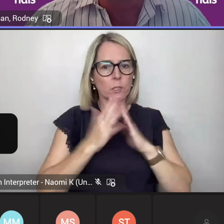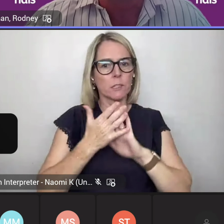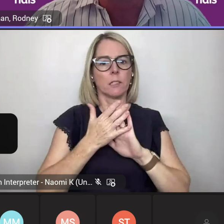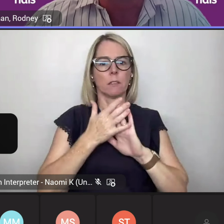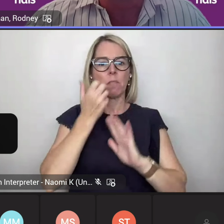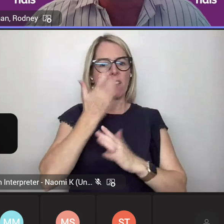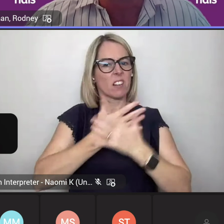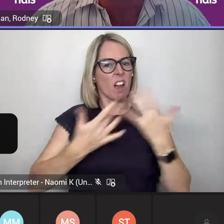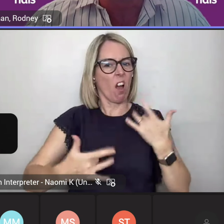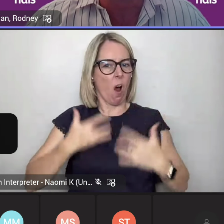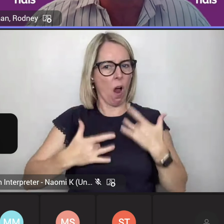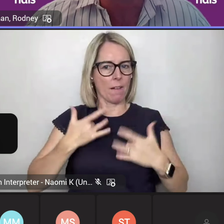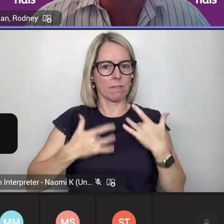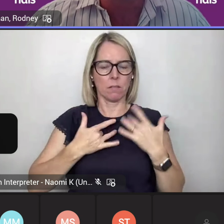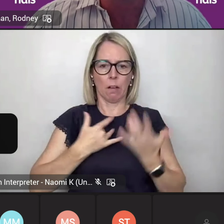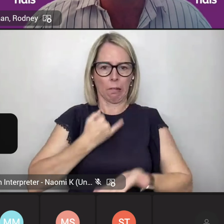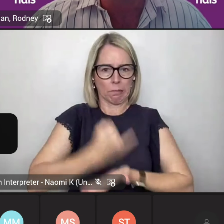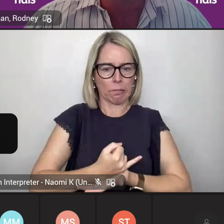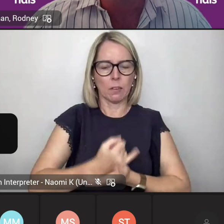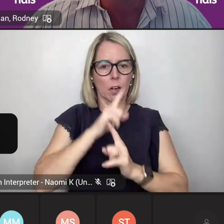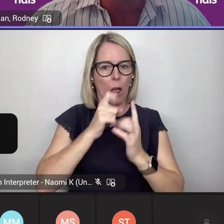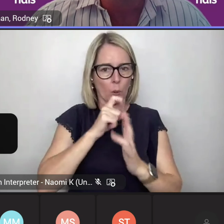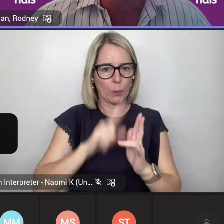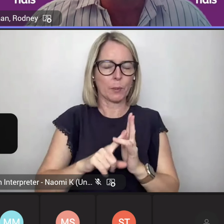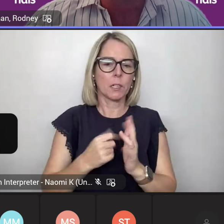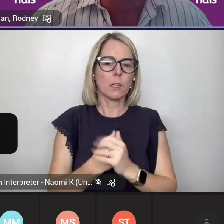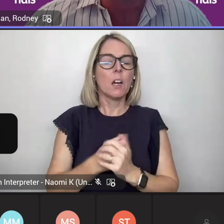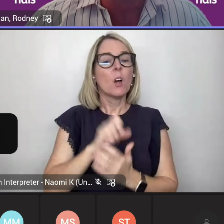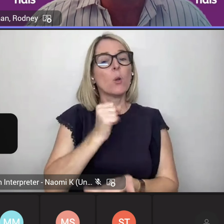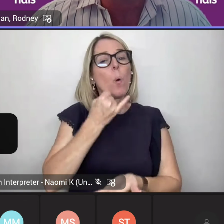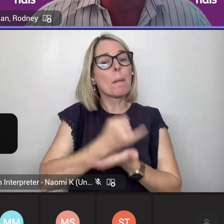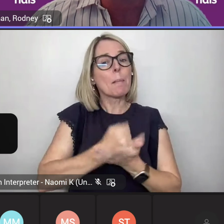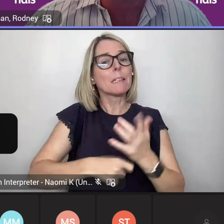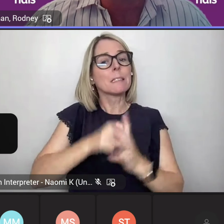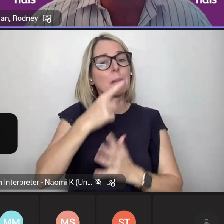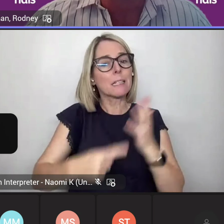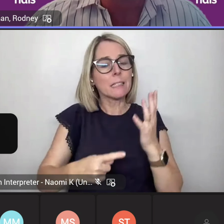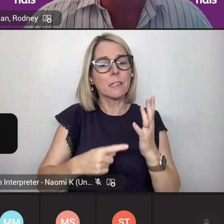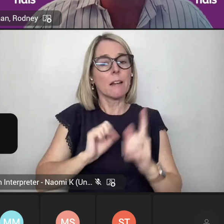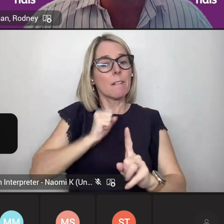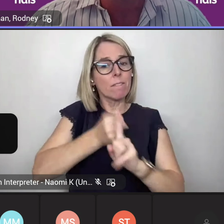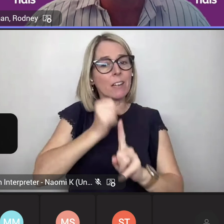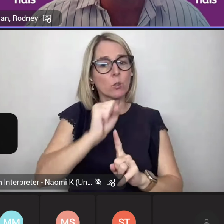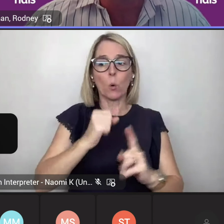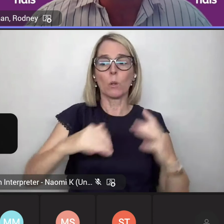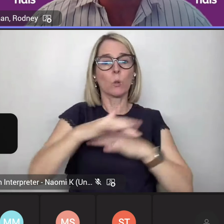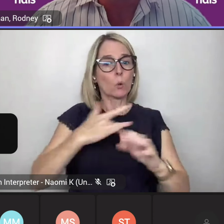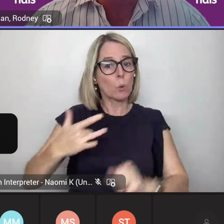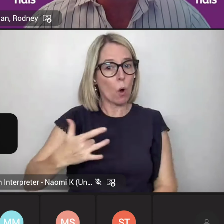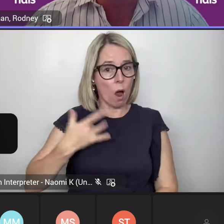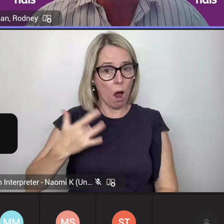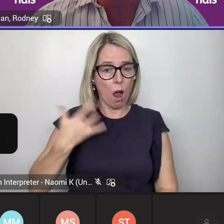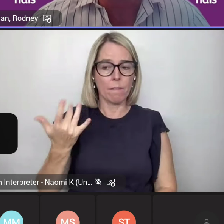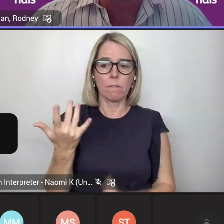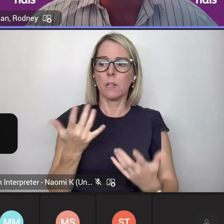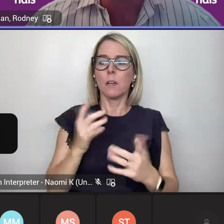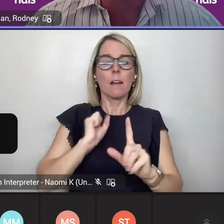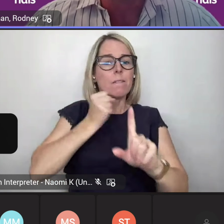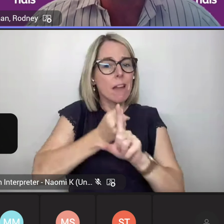Your impairment must also affect your social life or your ability to work, study. You must